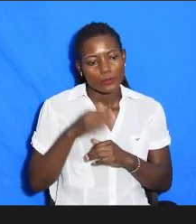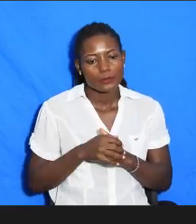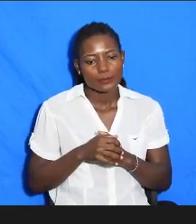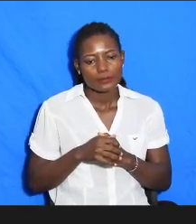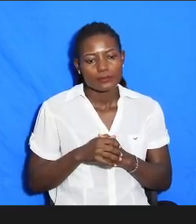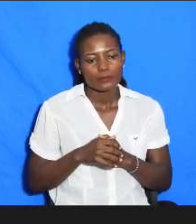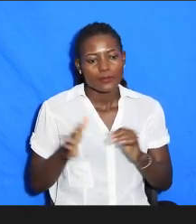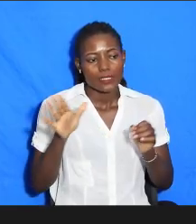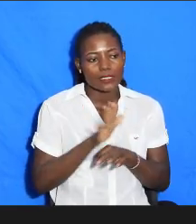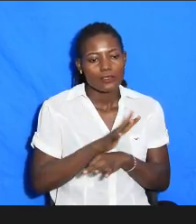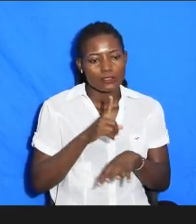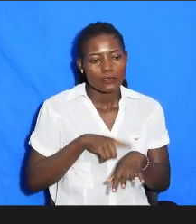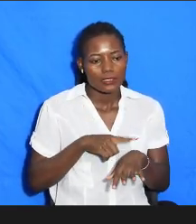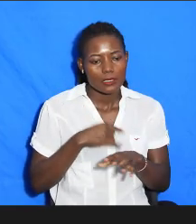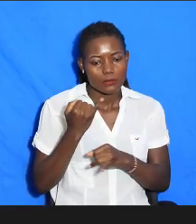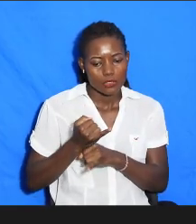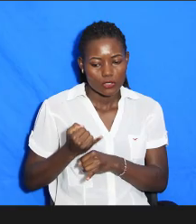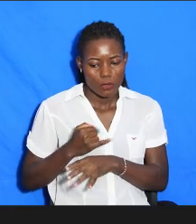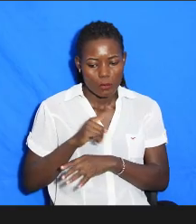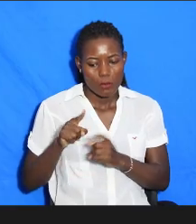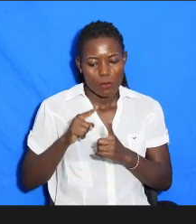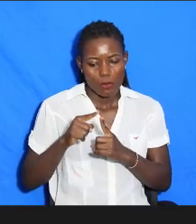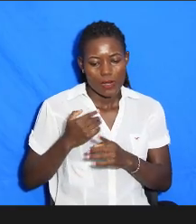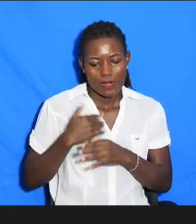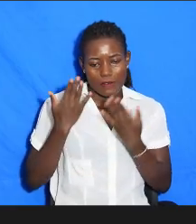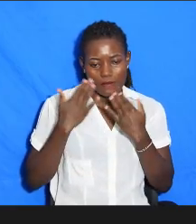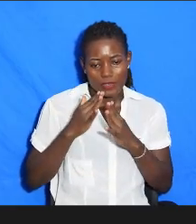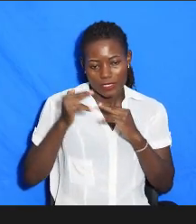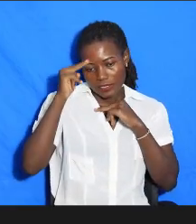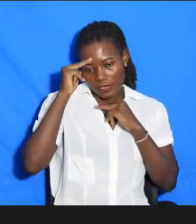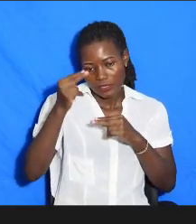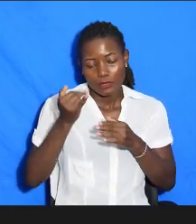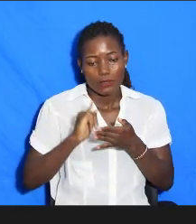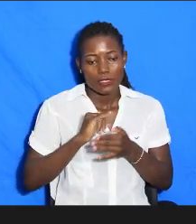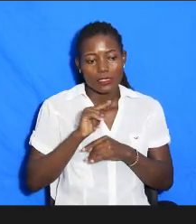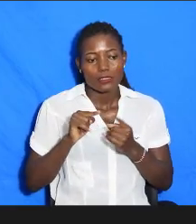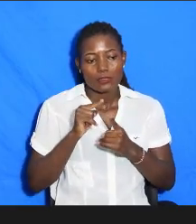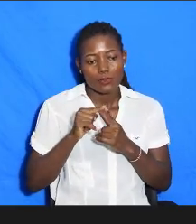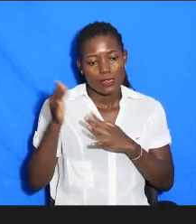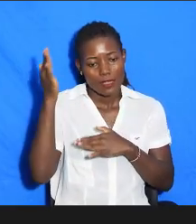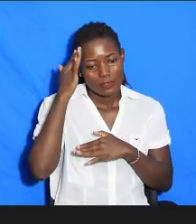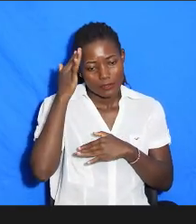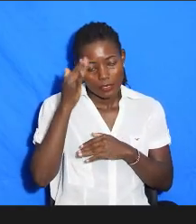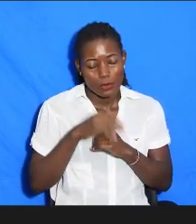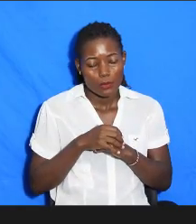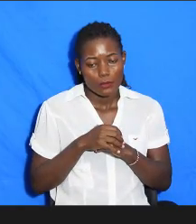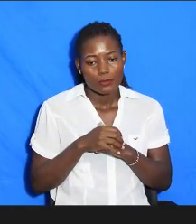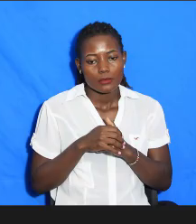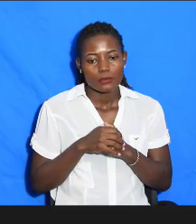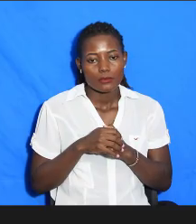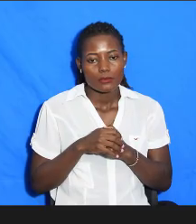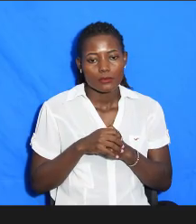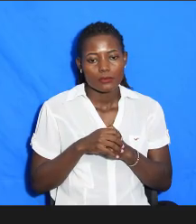a full-time job. So when I finished high school, that's when I realized that I haven't, sprints